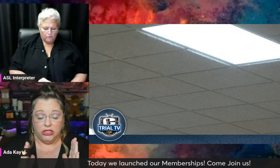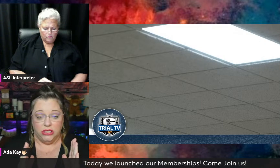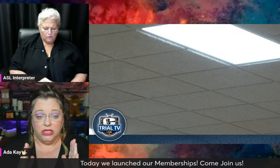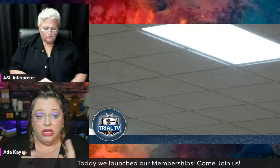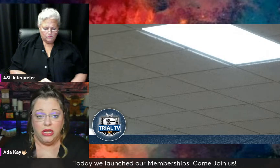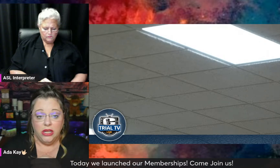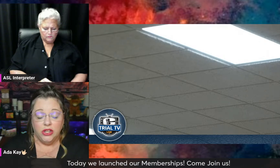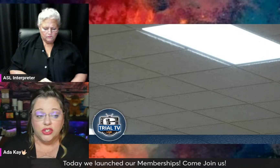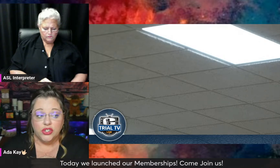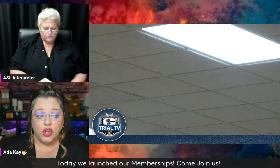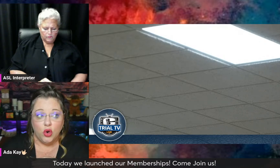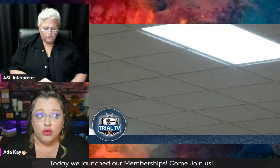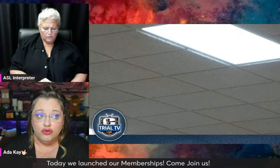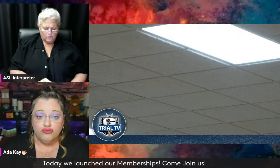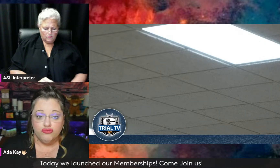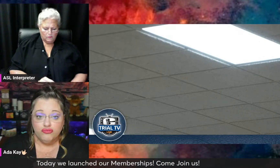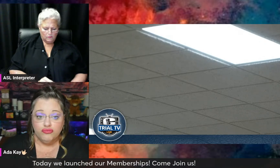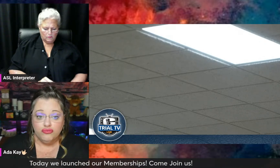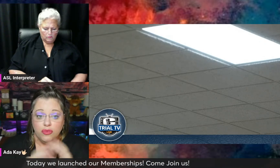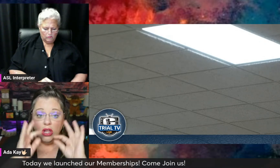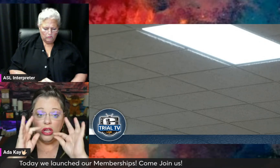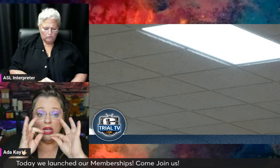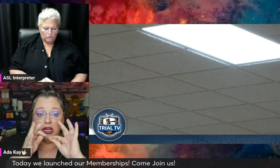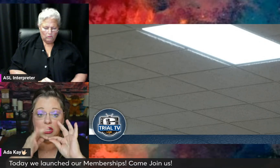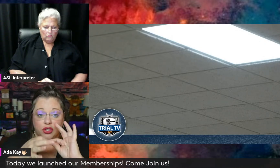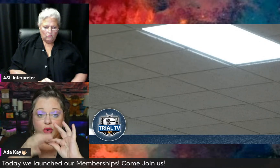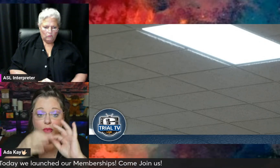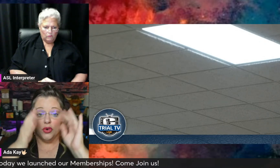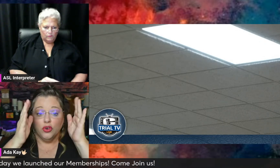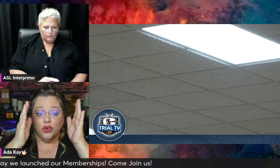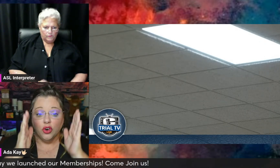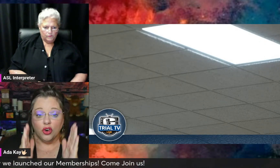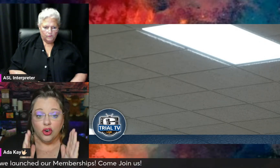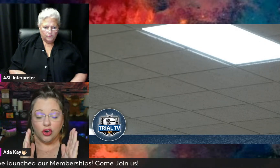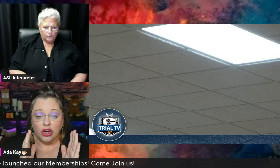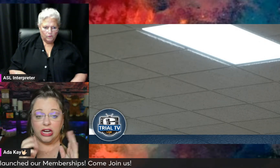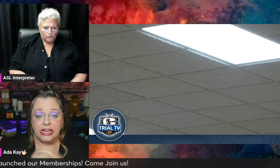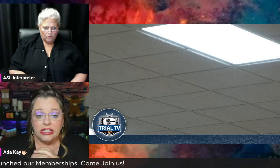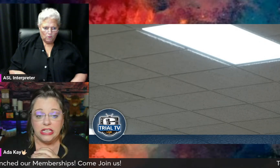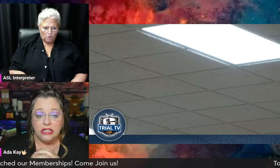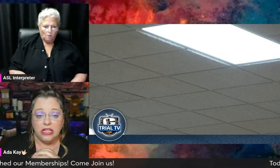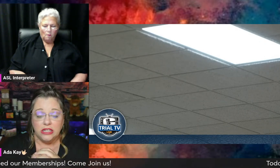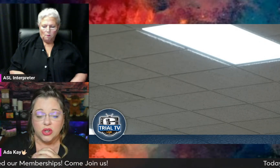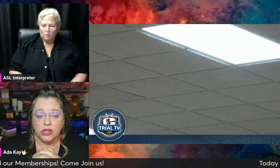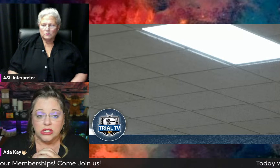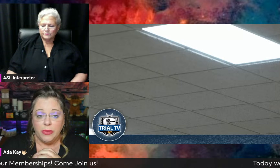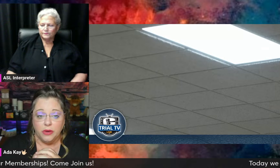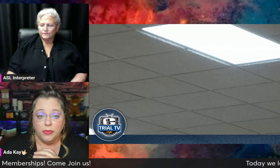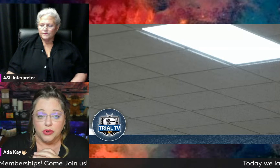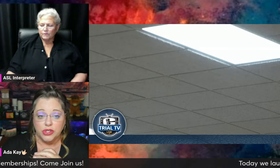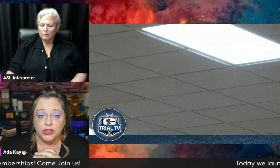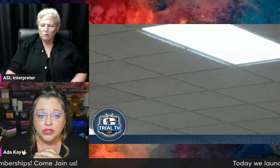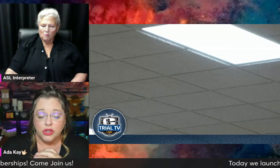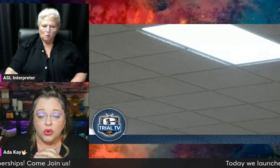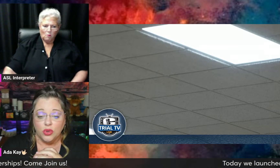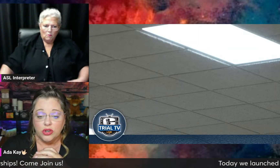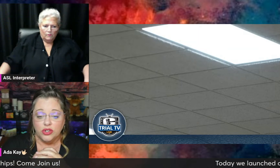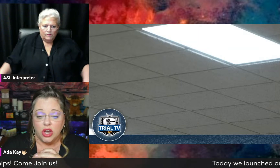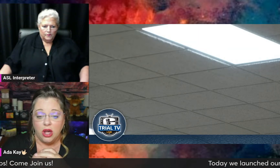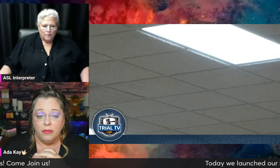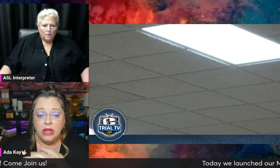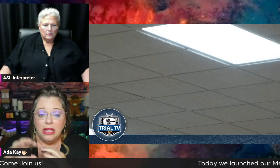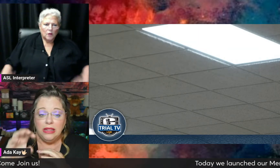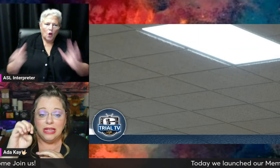person. So, interpreter, anything that talks about a person or